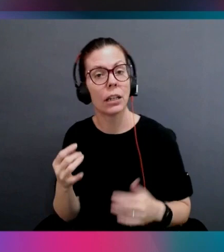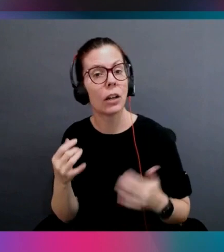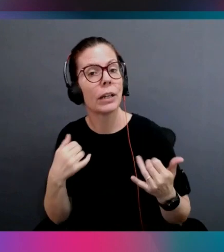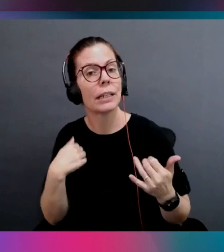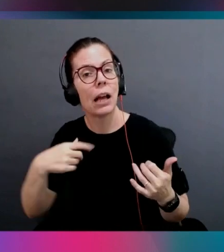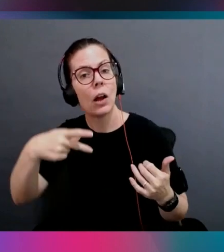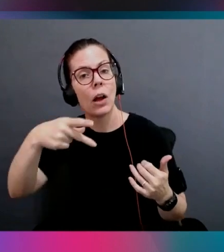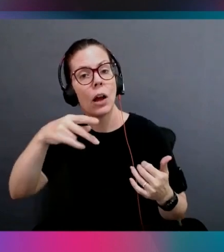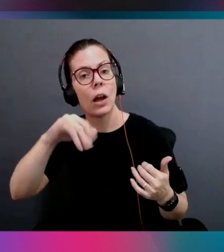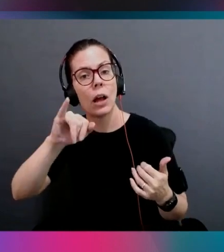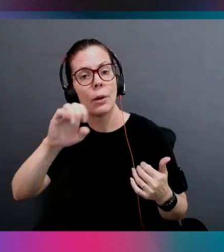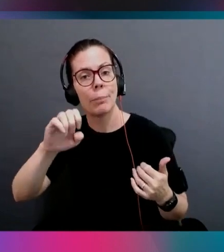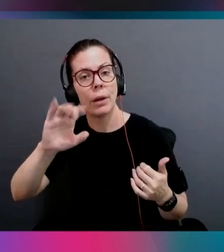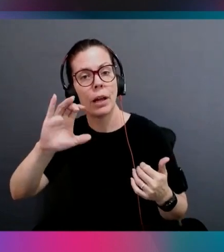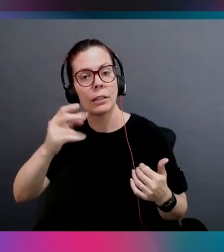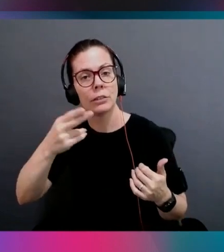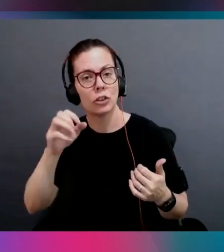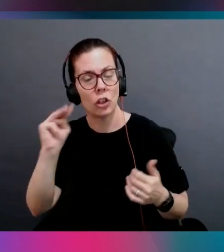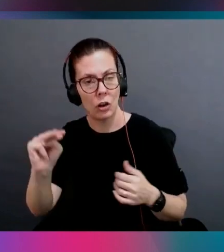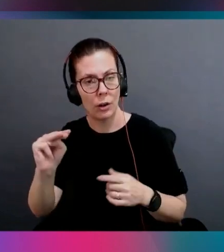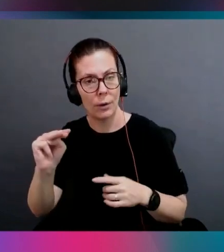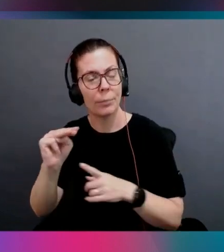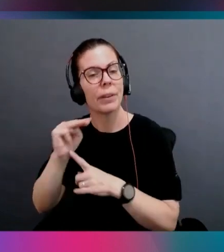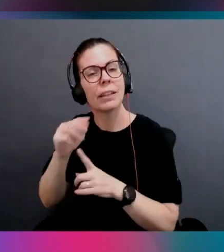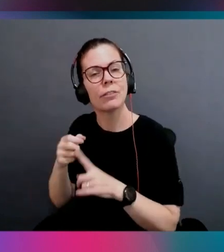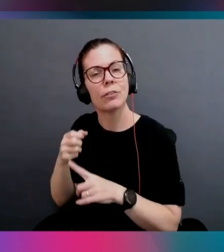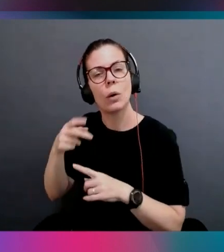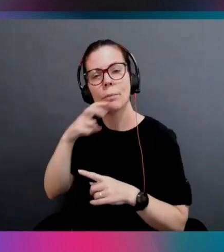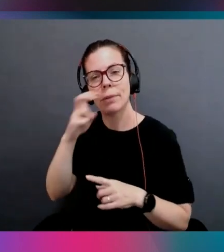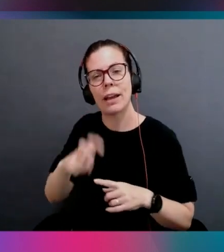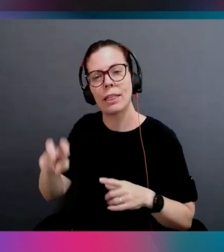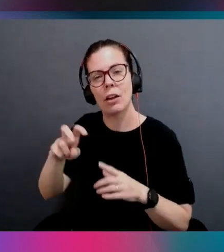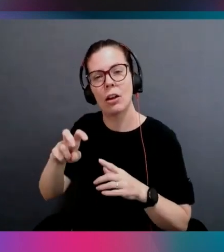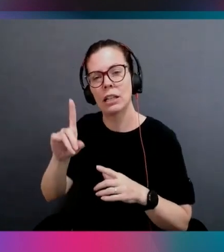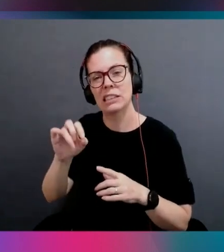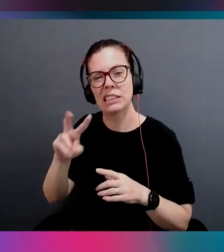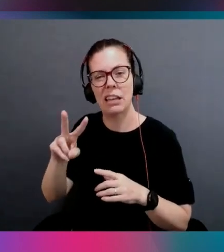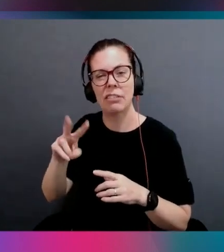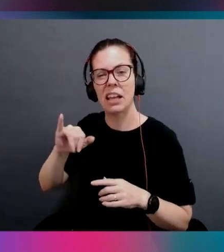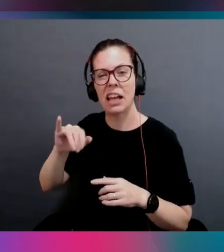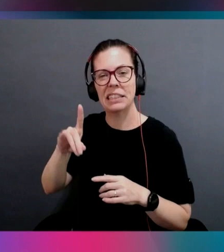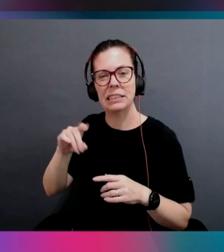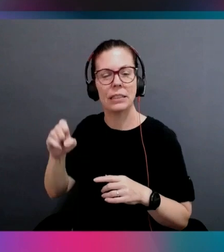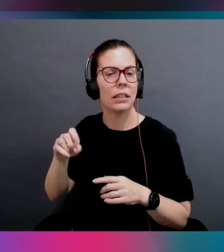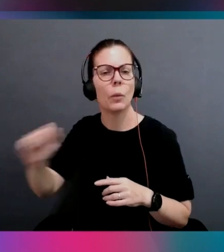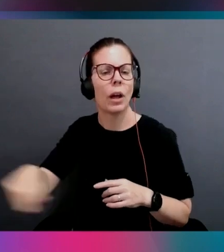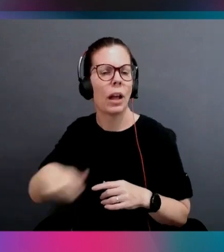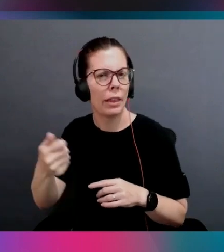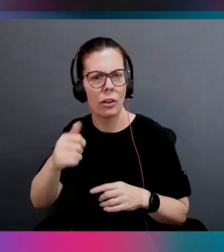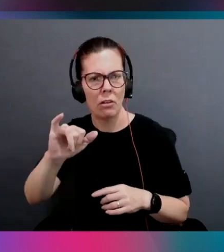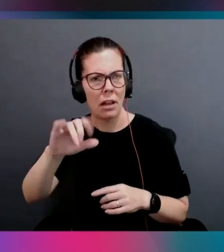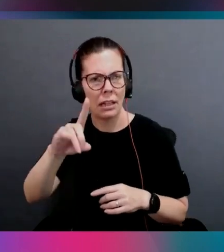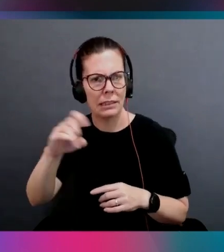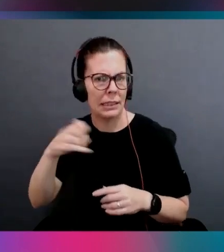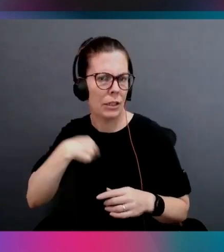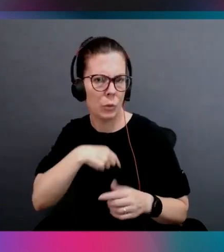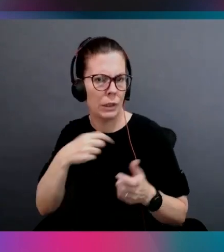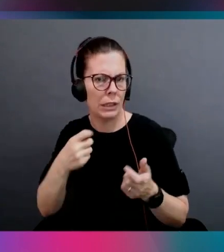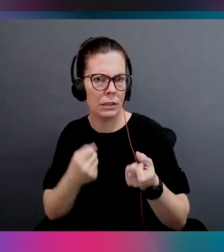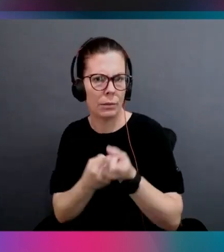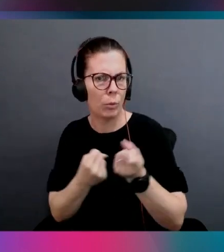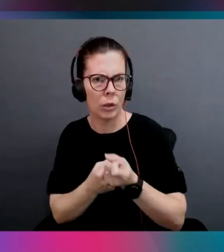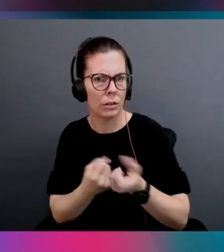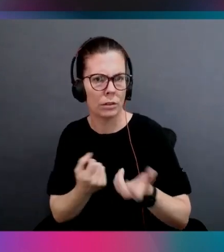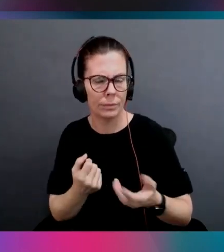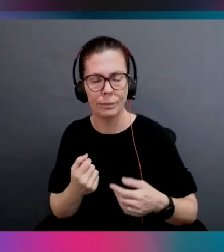which is a Yeah. JetBrains product Yes. for Python devs. It's an IDE, right? Yep. What other IDEs are we supporting? Sure.